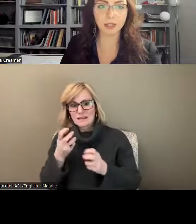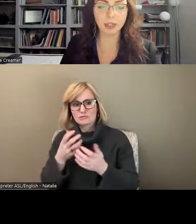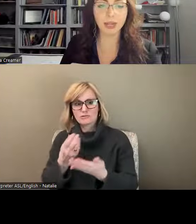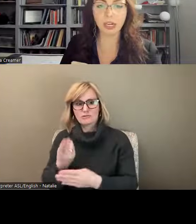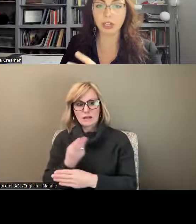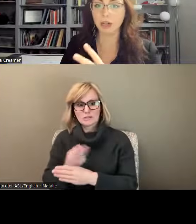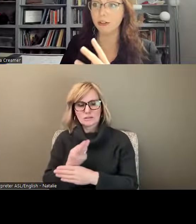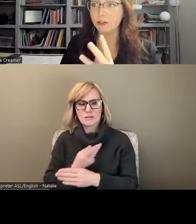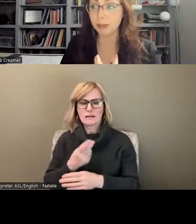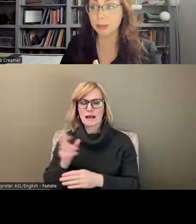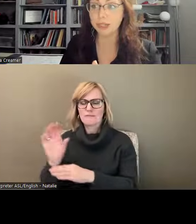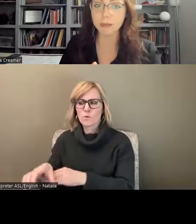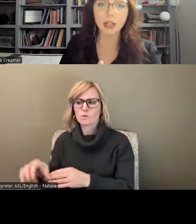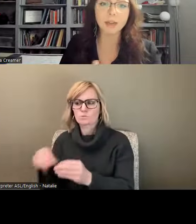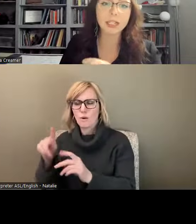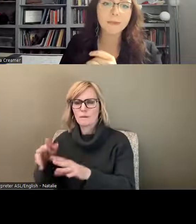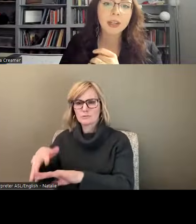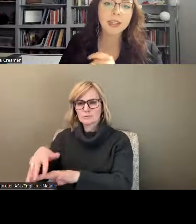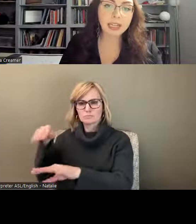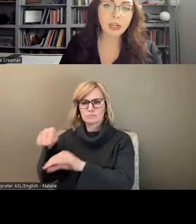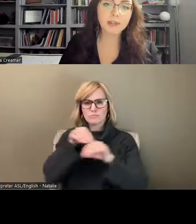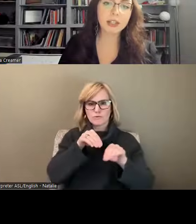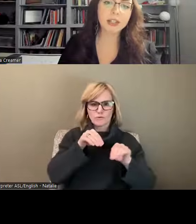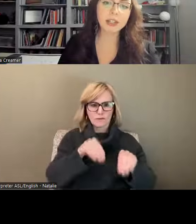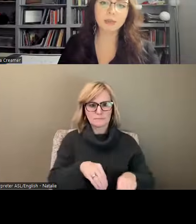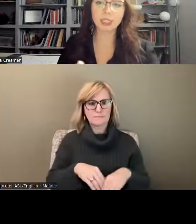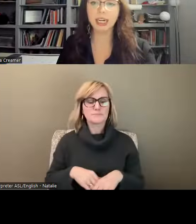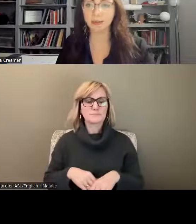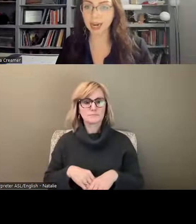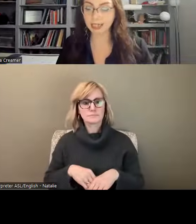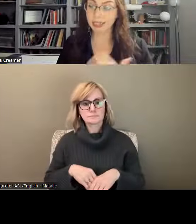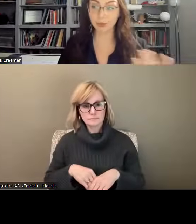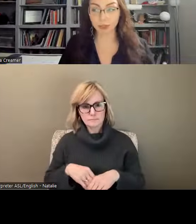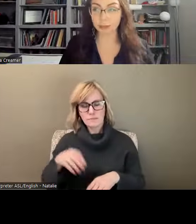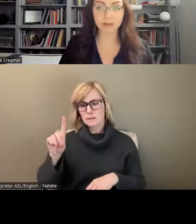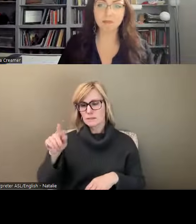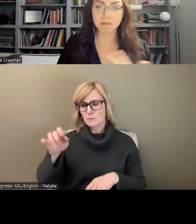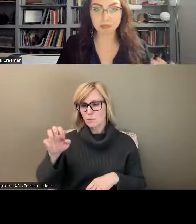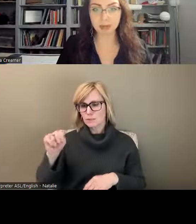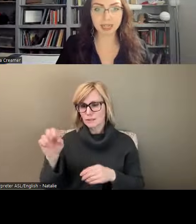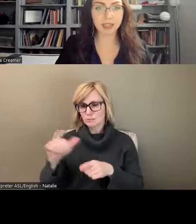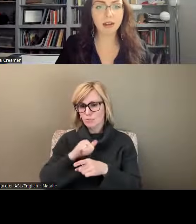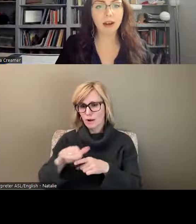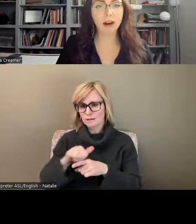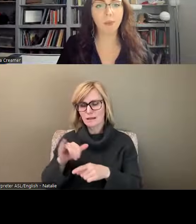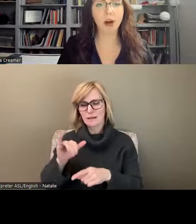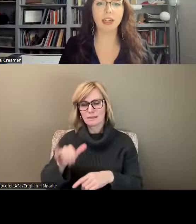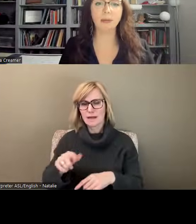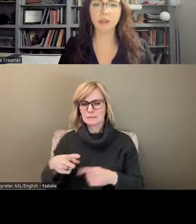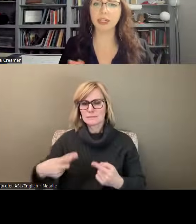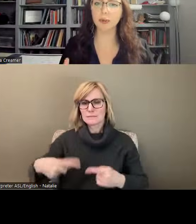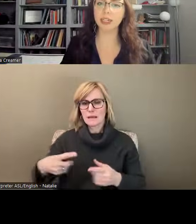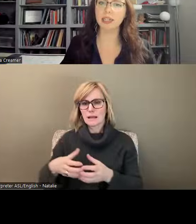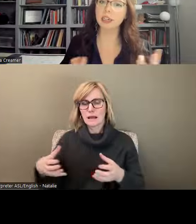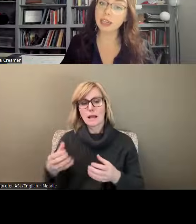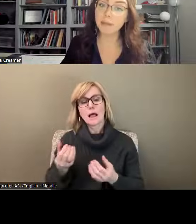expedite the relocation of the peoples themselves. The nature of Assyrian deportation practices has really been debated, while the number